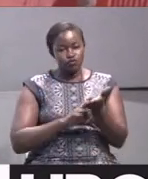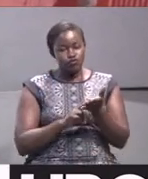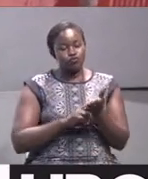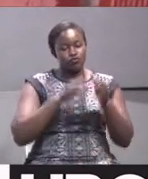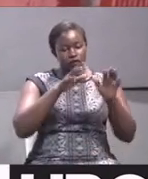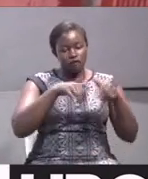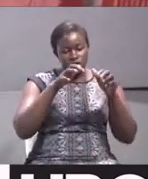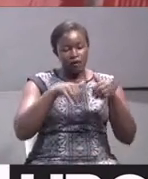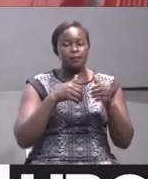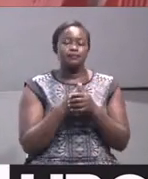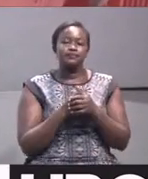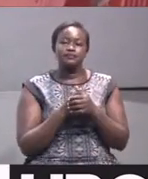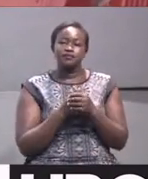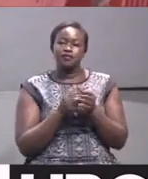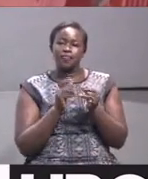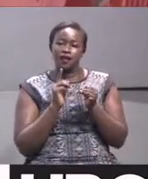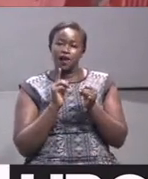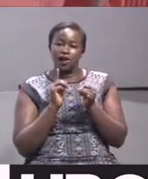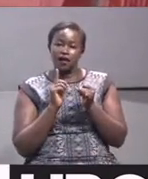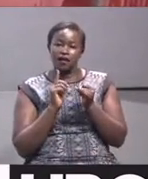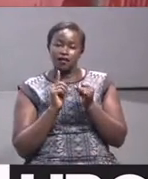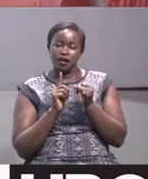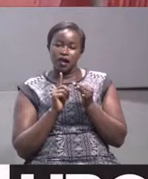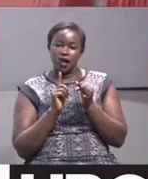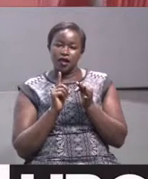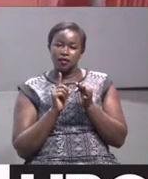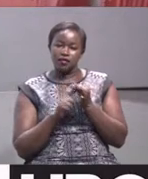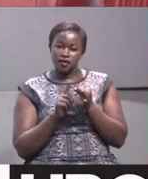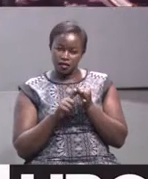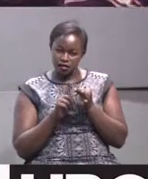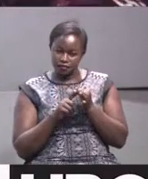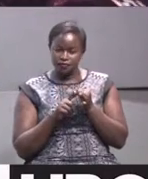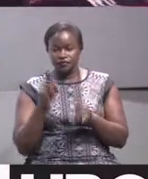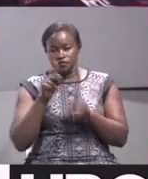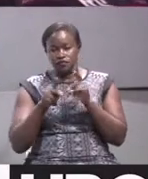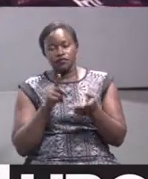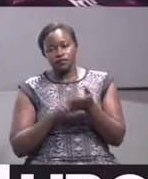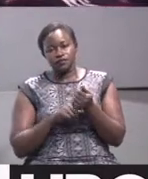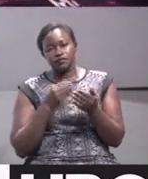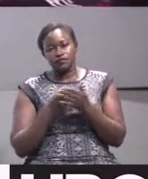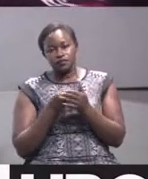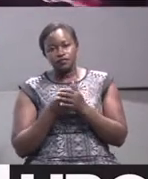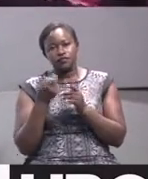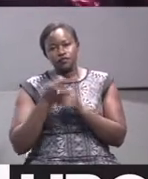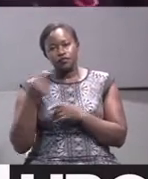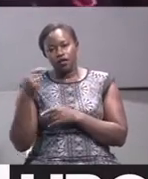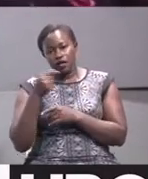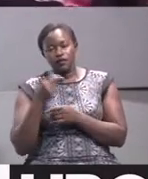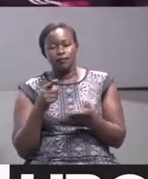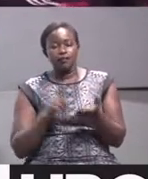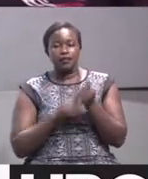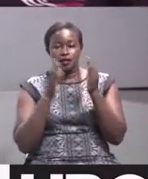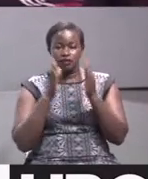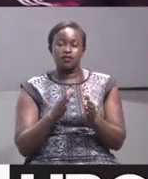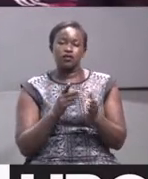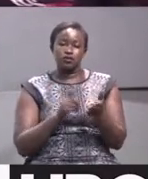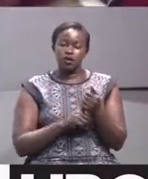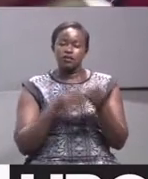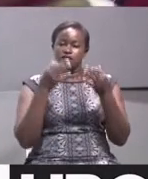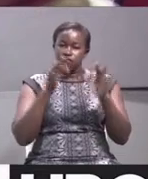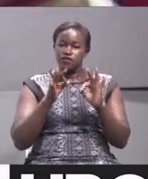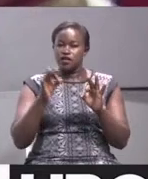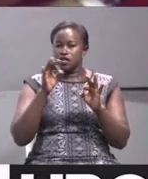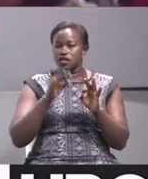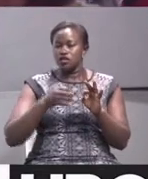then thirdly is they are a source of income. From Gayaza, beneficiary Agnes Katumba received a free solar dryer